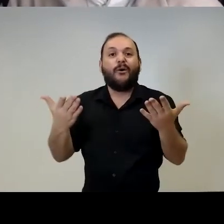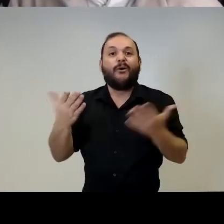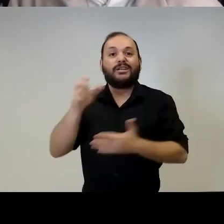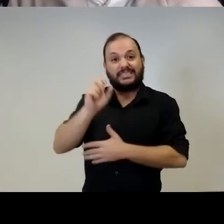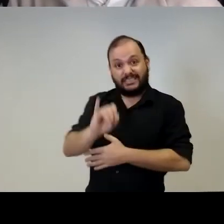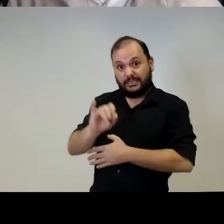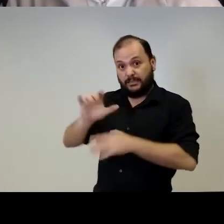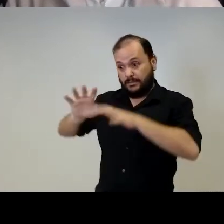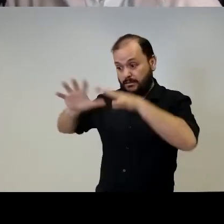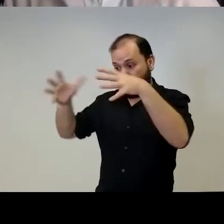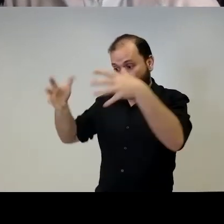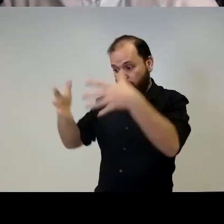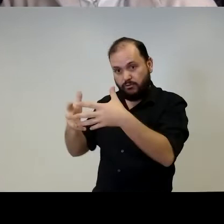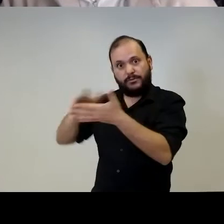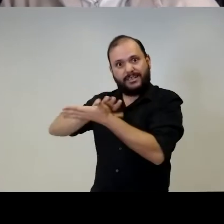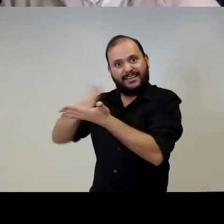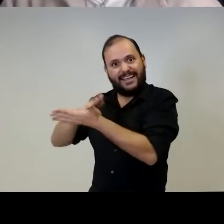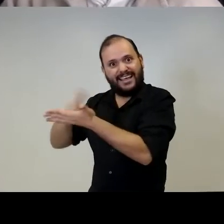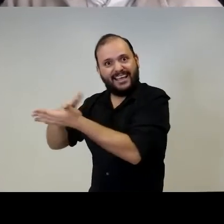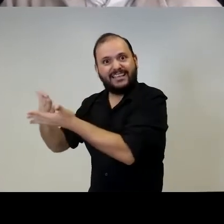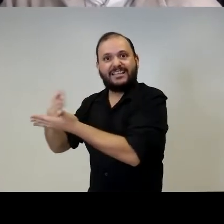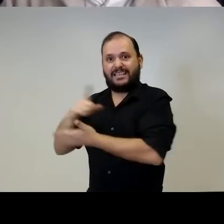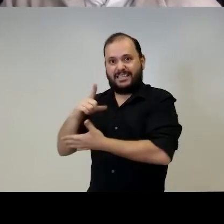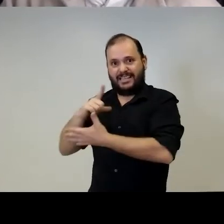interpreters working under AIC